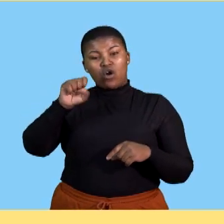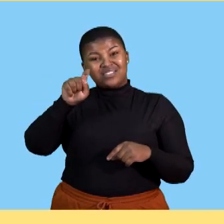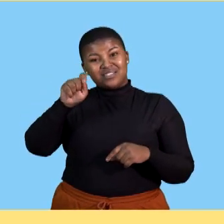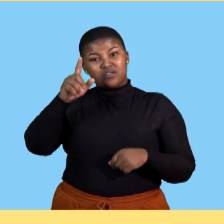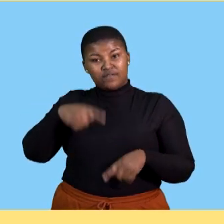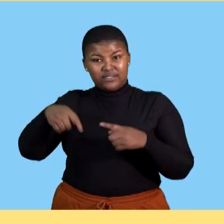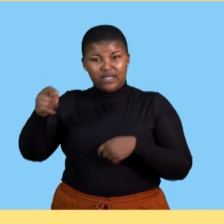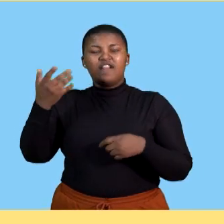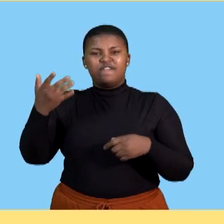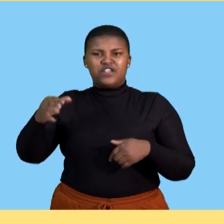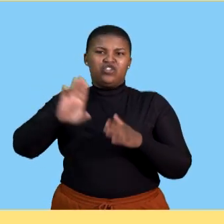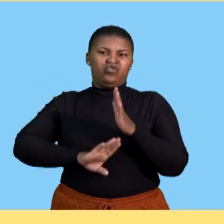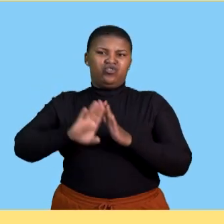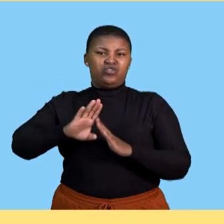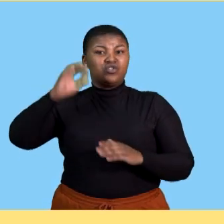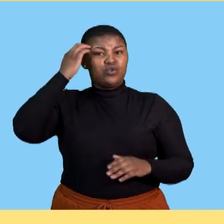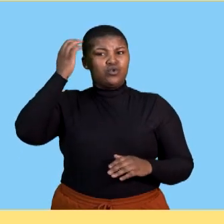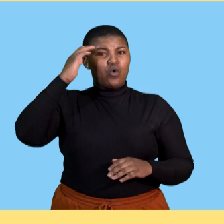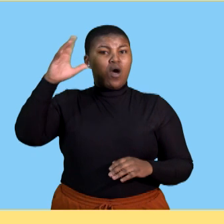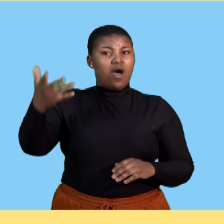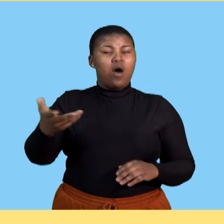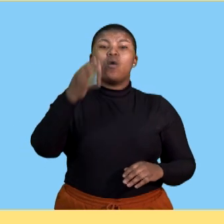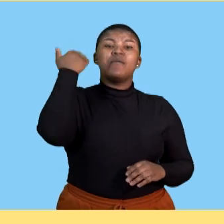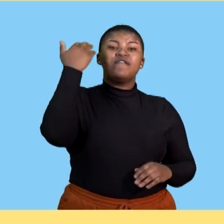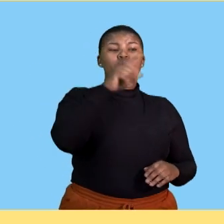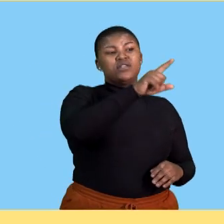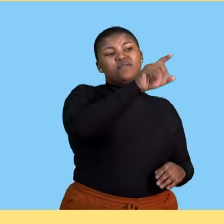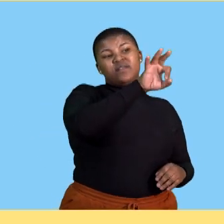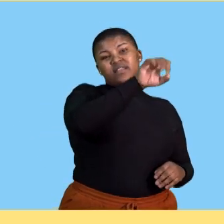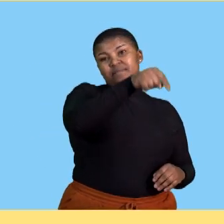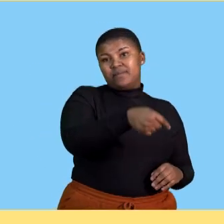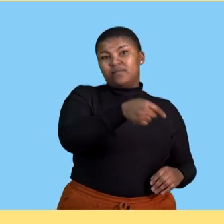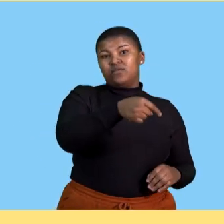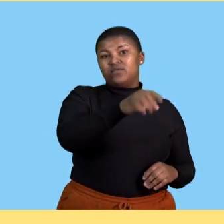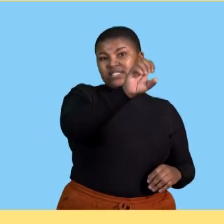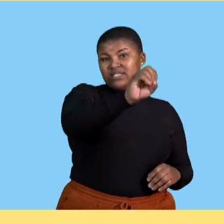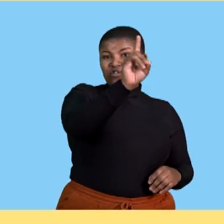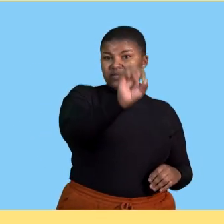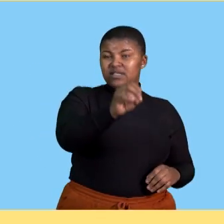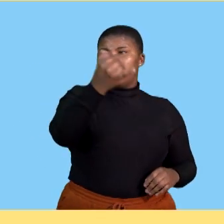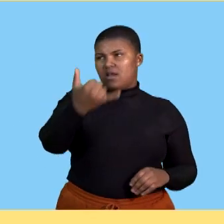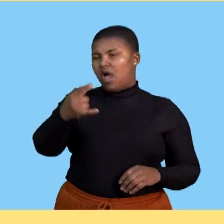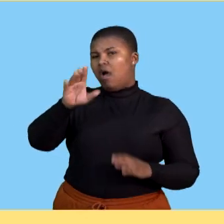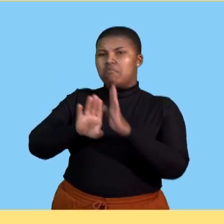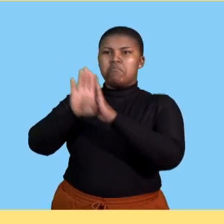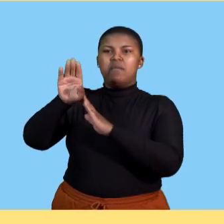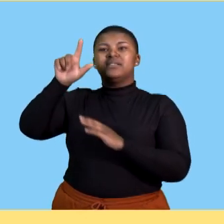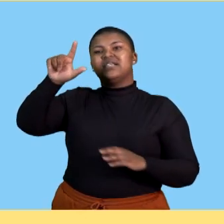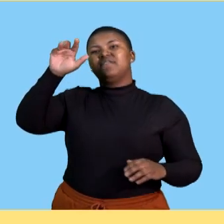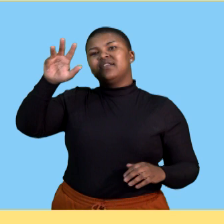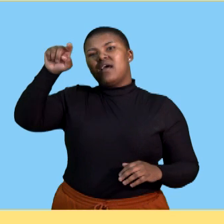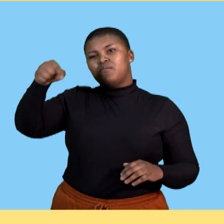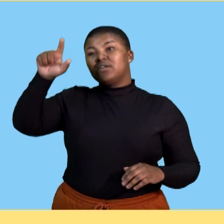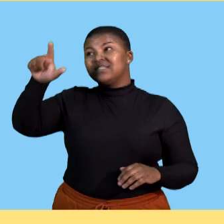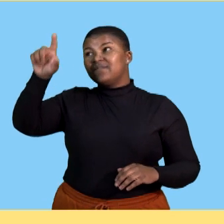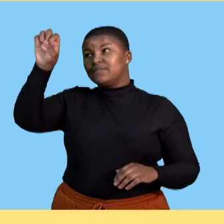has increased. How do I know it has increased? It was 73%, now it is